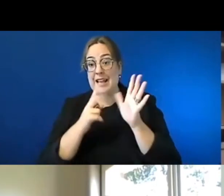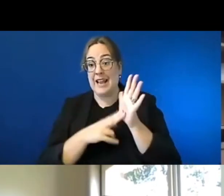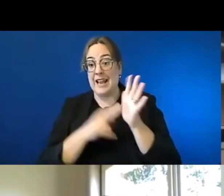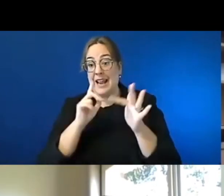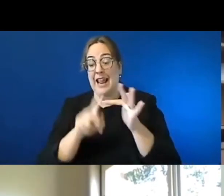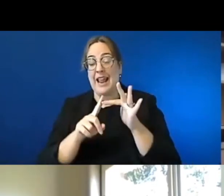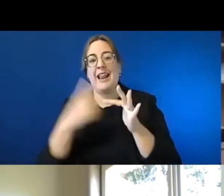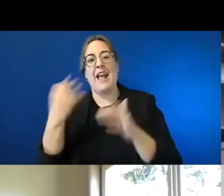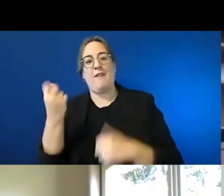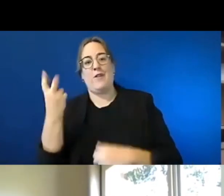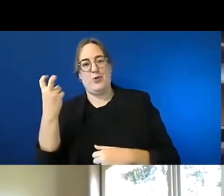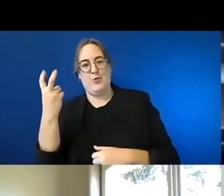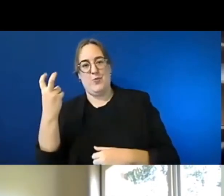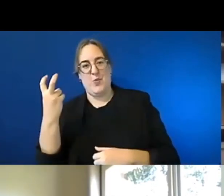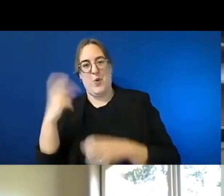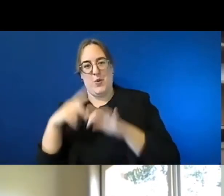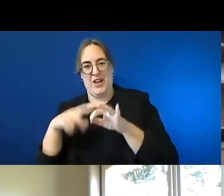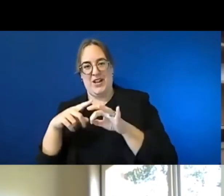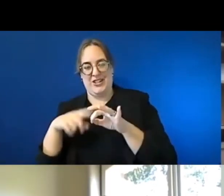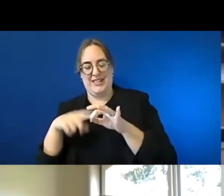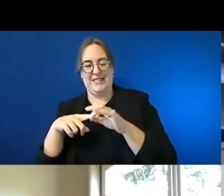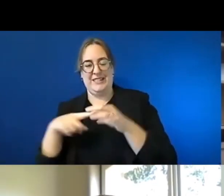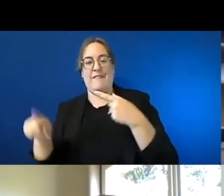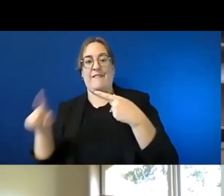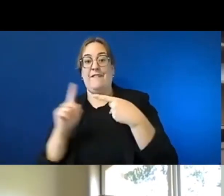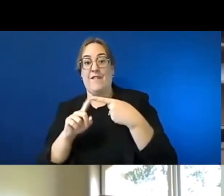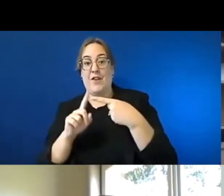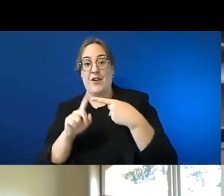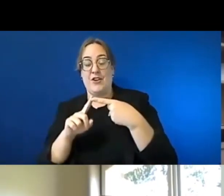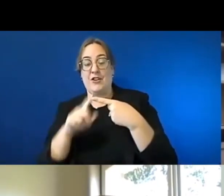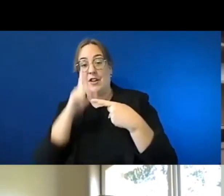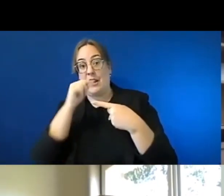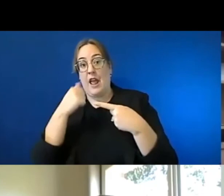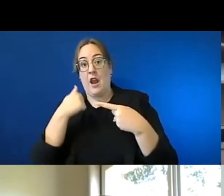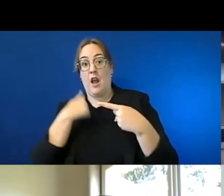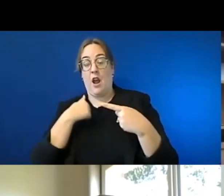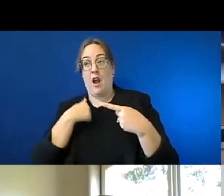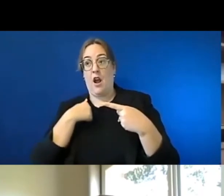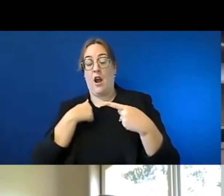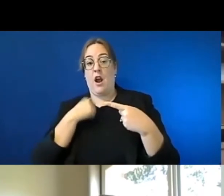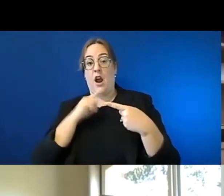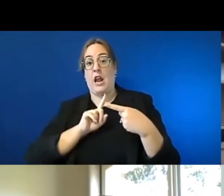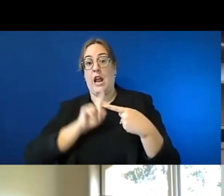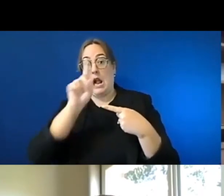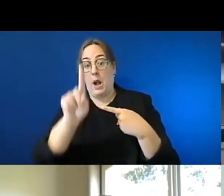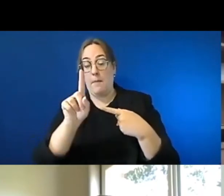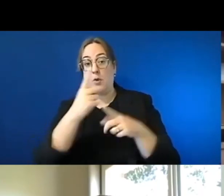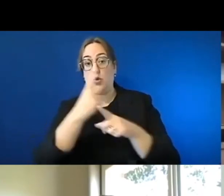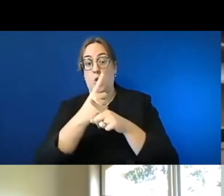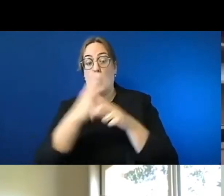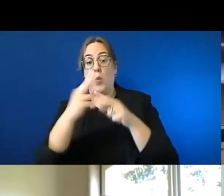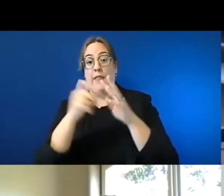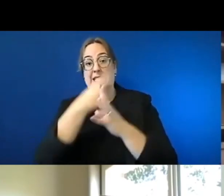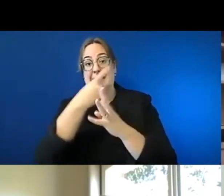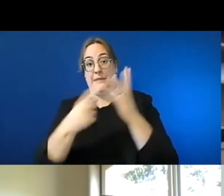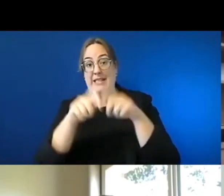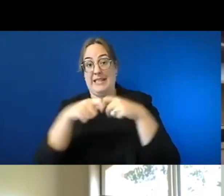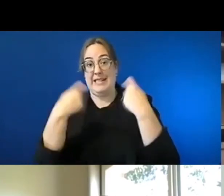questions. Okay, can I come and talk to the Disability Services team before I start my